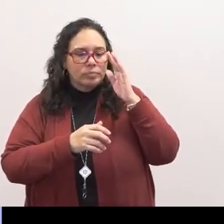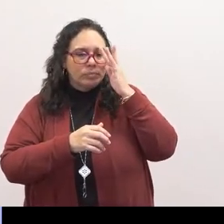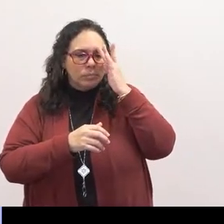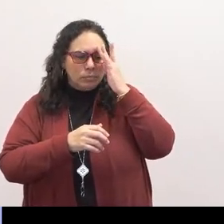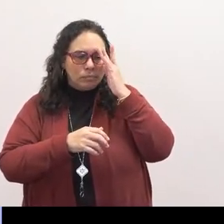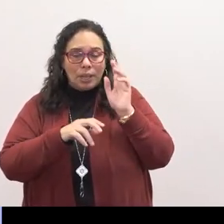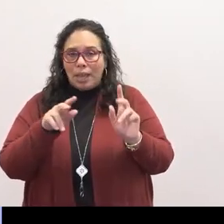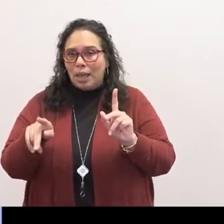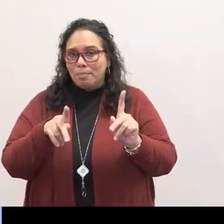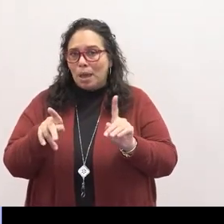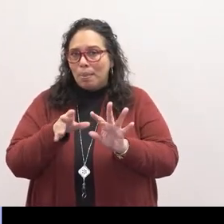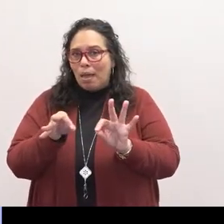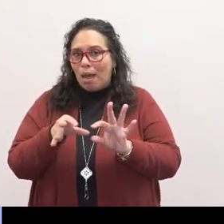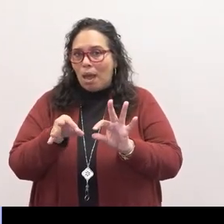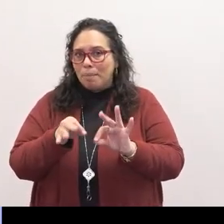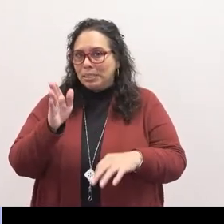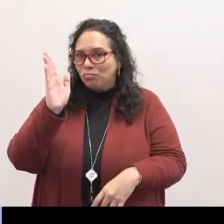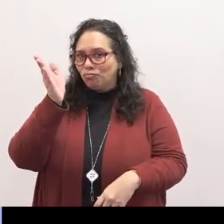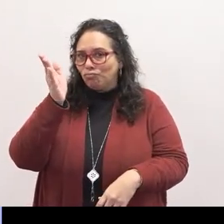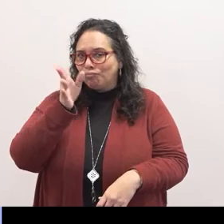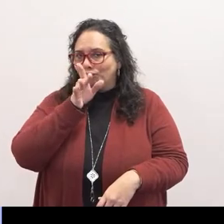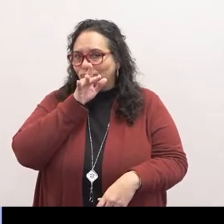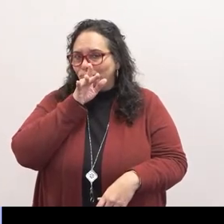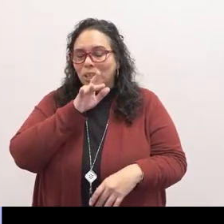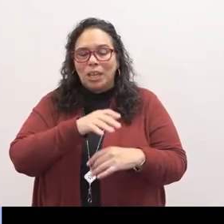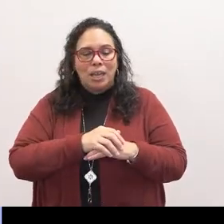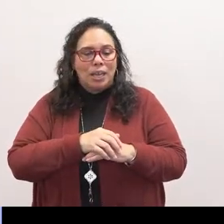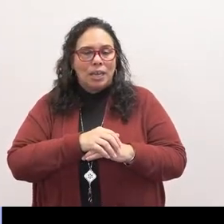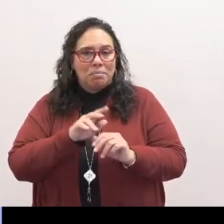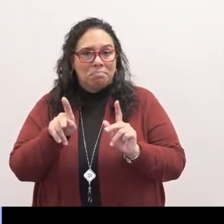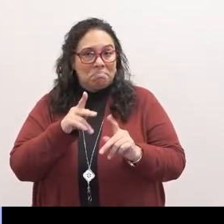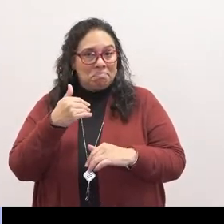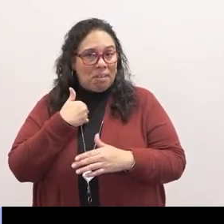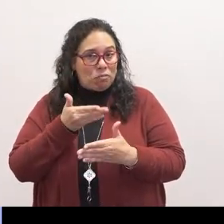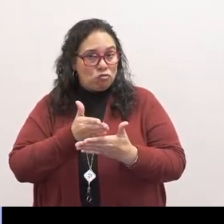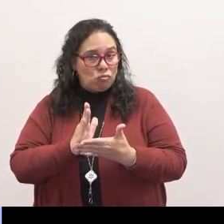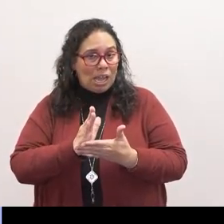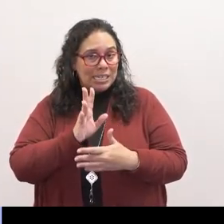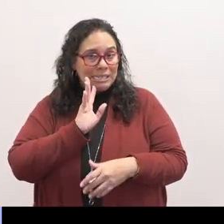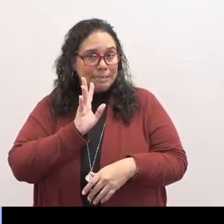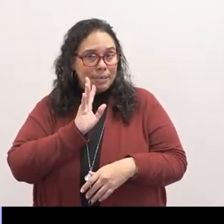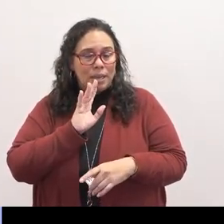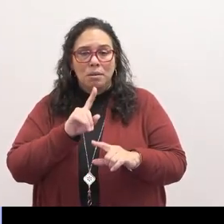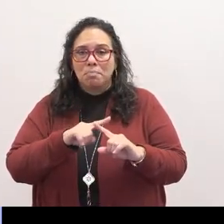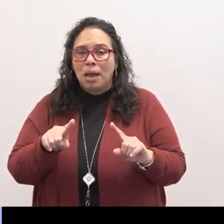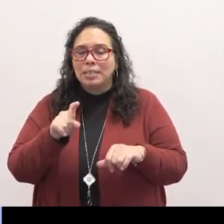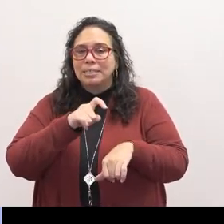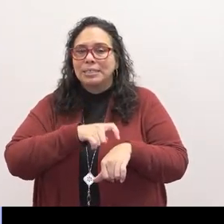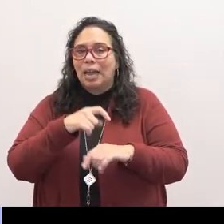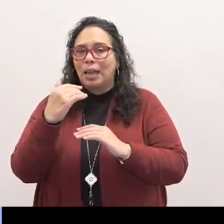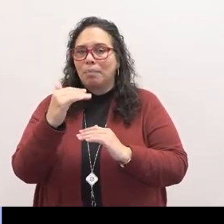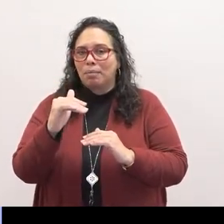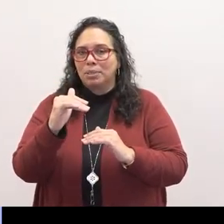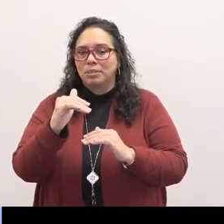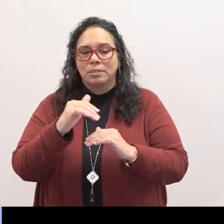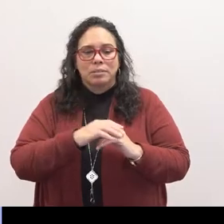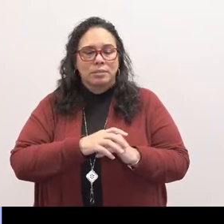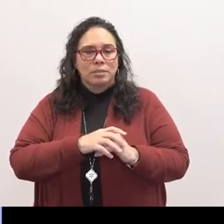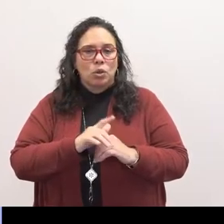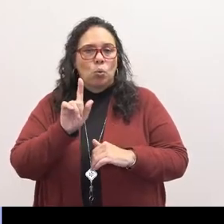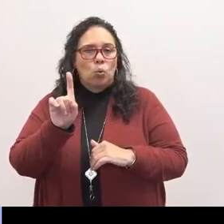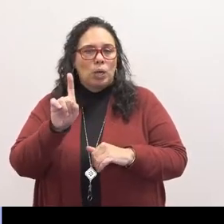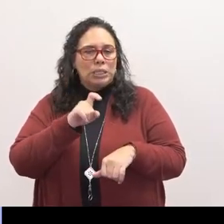Public comment during meetings. The public obviously has a right to speak, but there are time limits. There are certain limits you can have. There was one of them